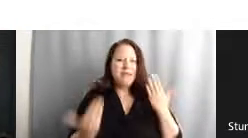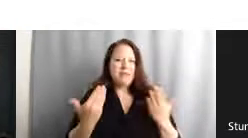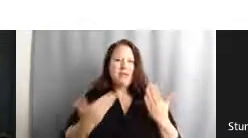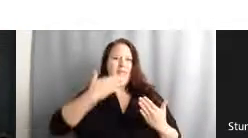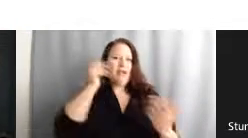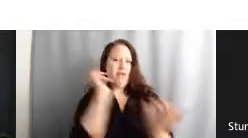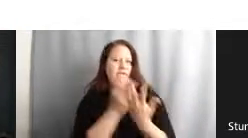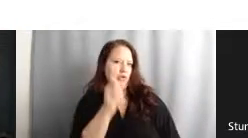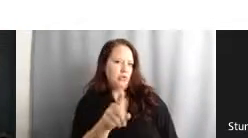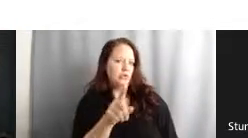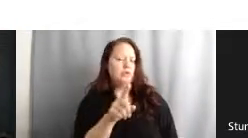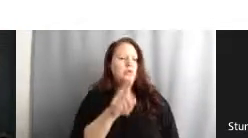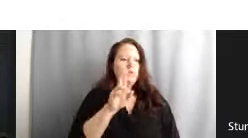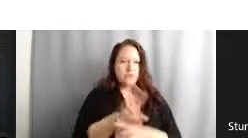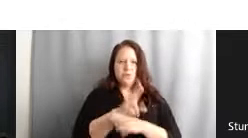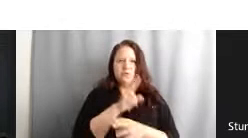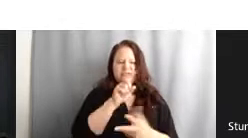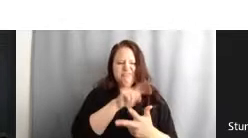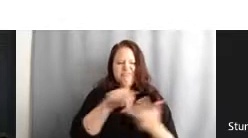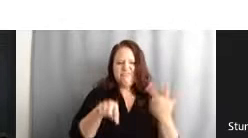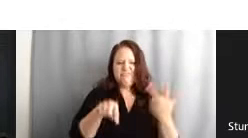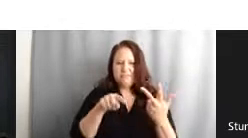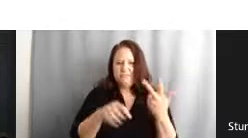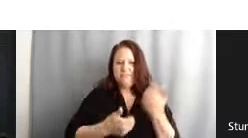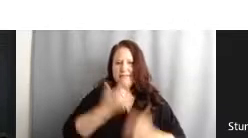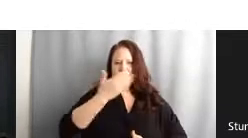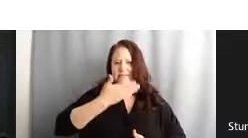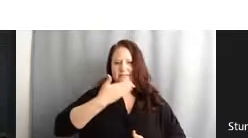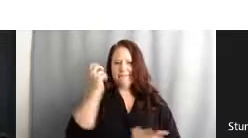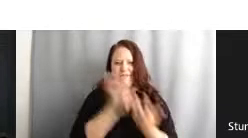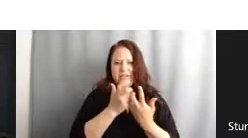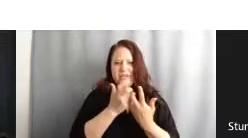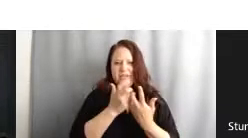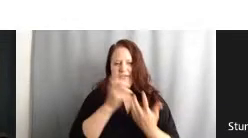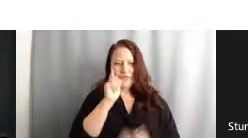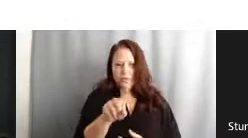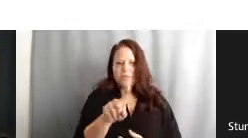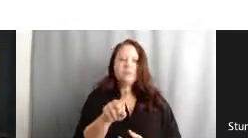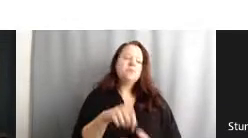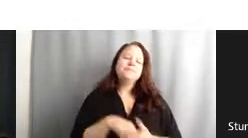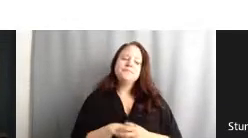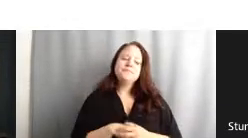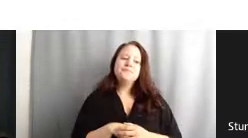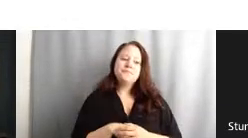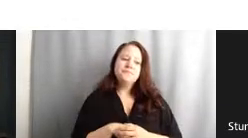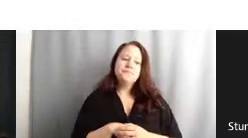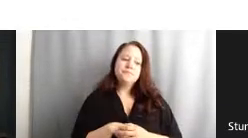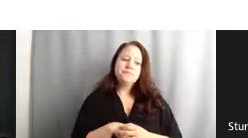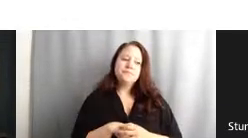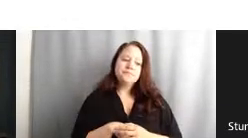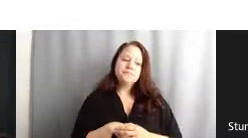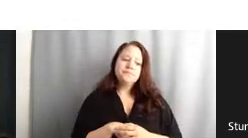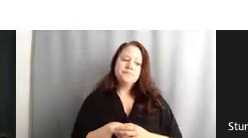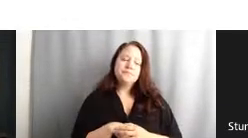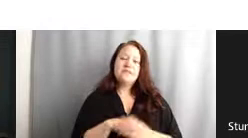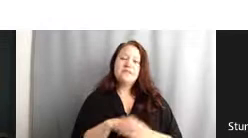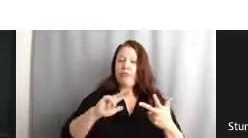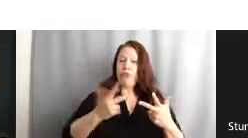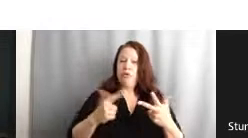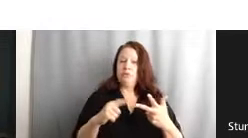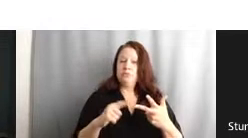you. So you'll utilize the pieces there that are relevant in your space. And then that